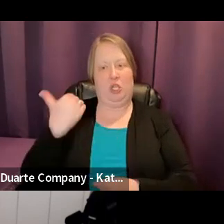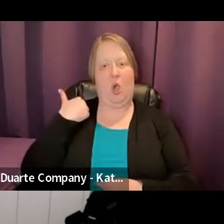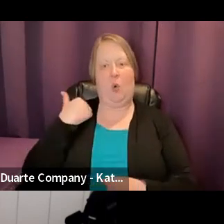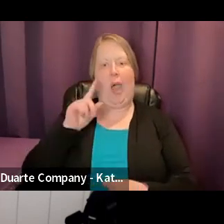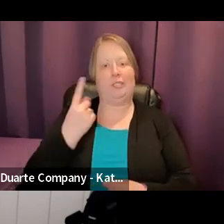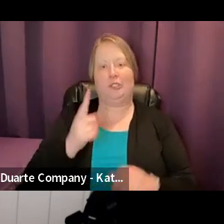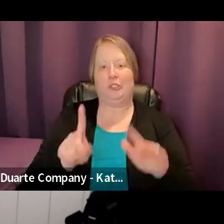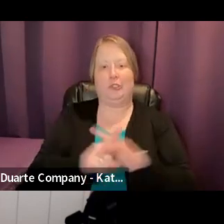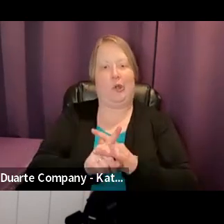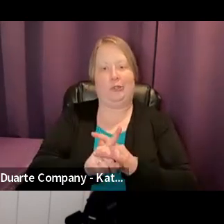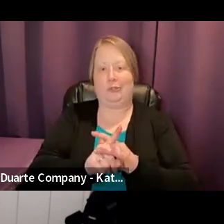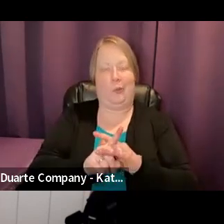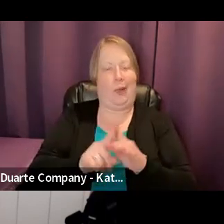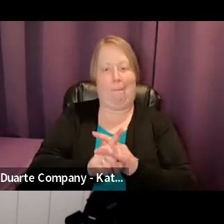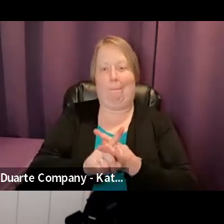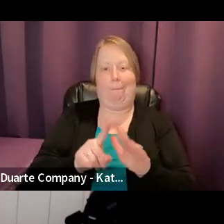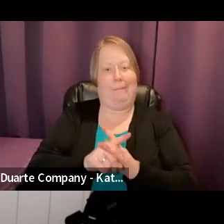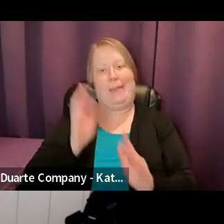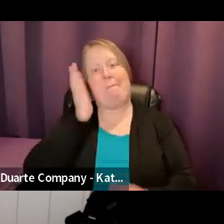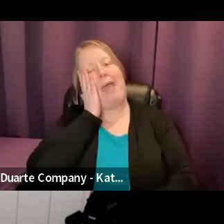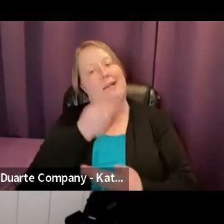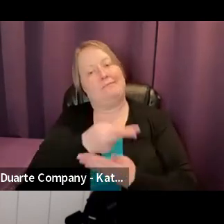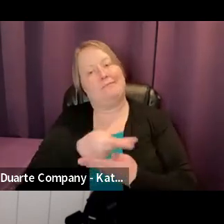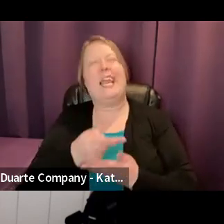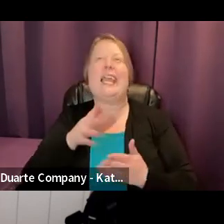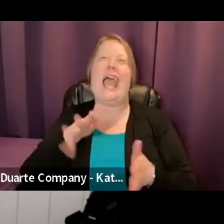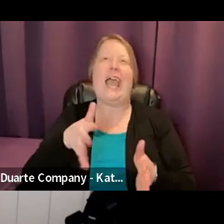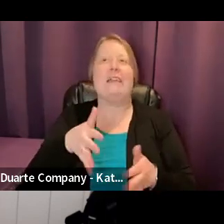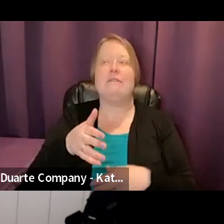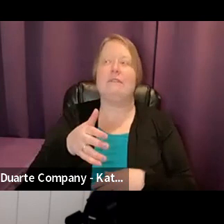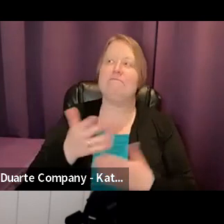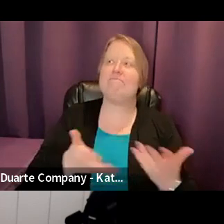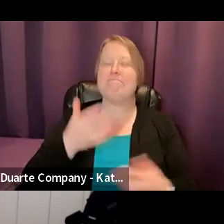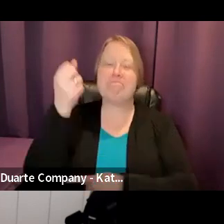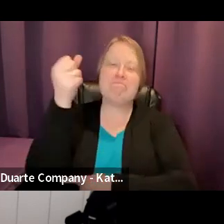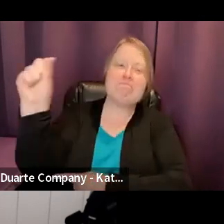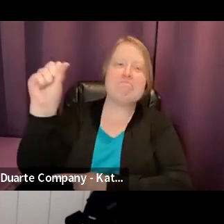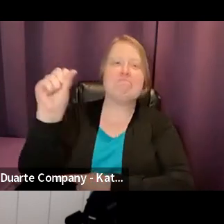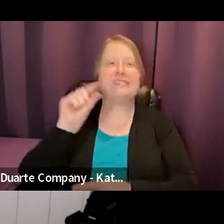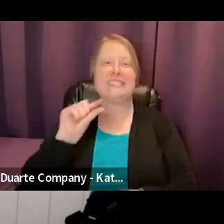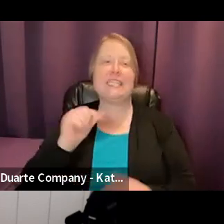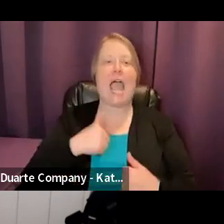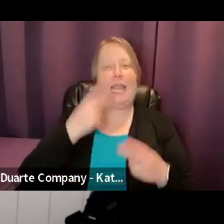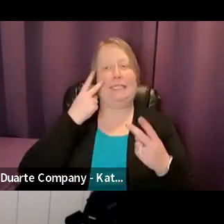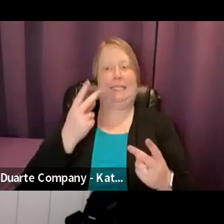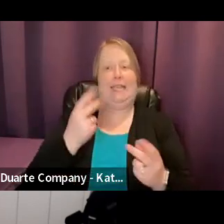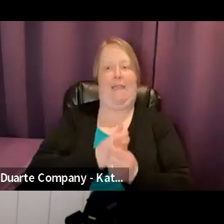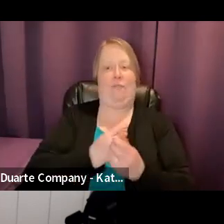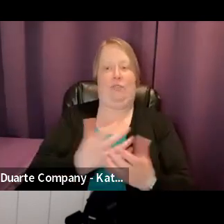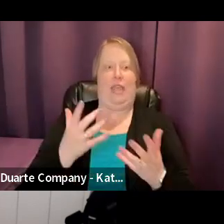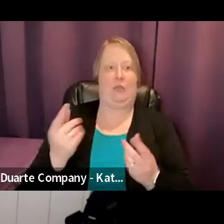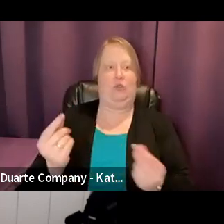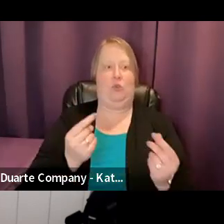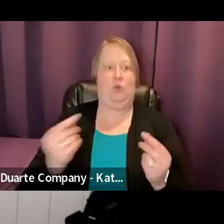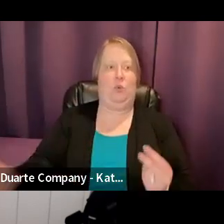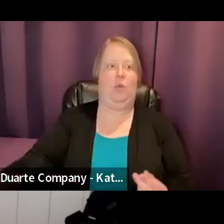showing up in bed to kind of a protest, and kind of, I see everything I do video